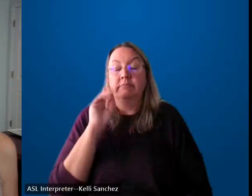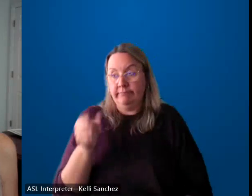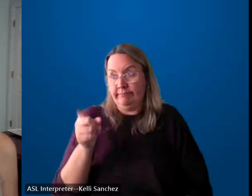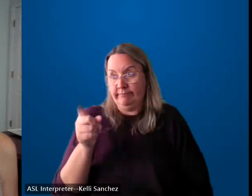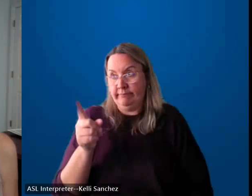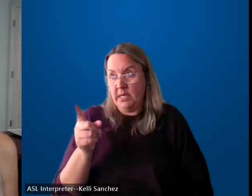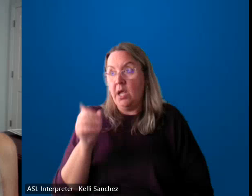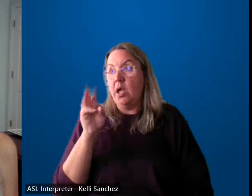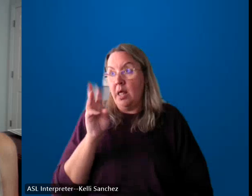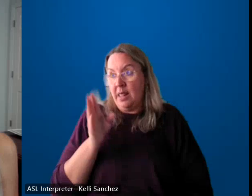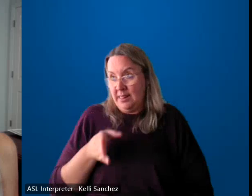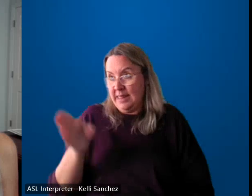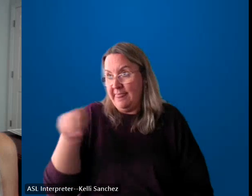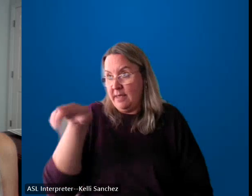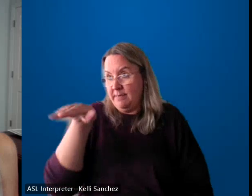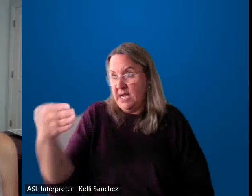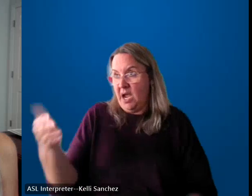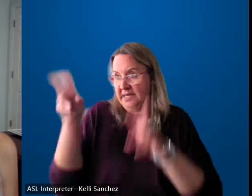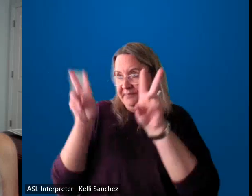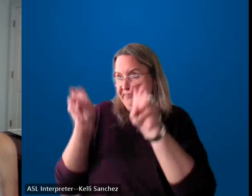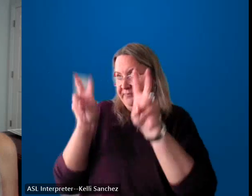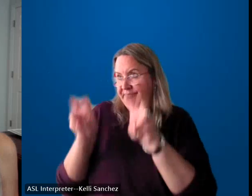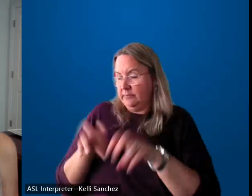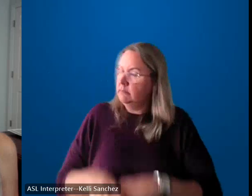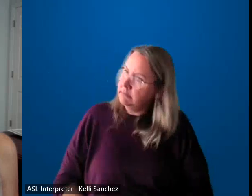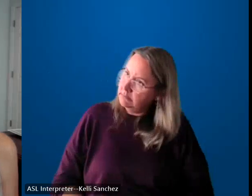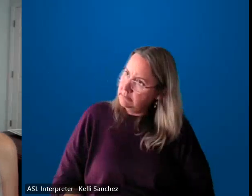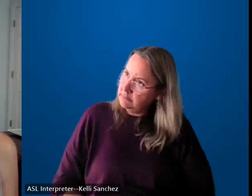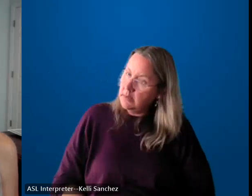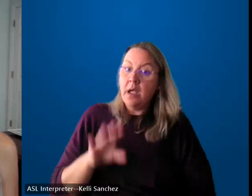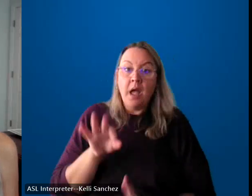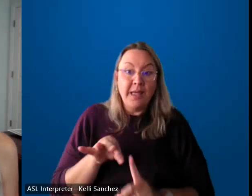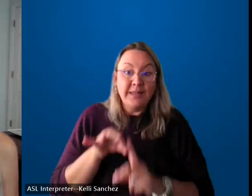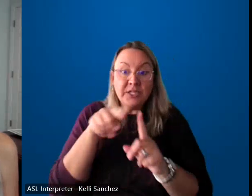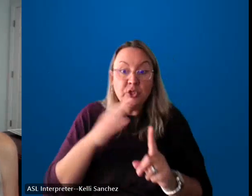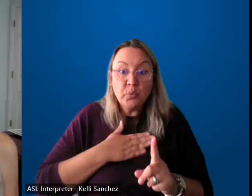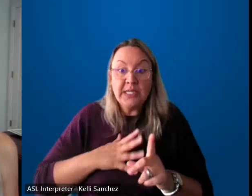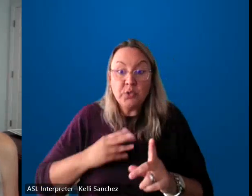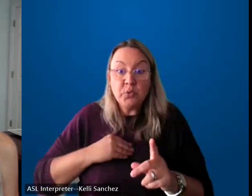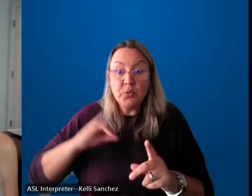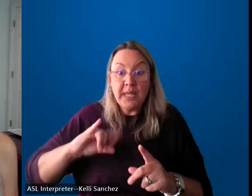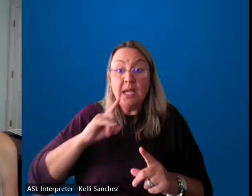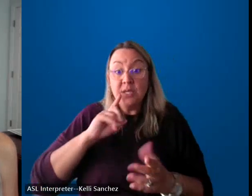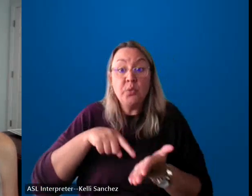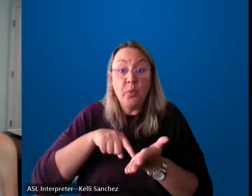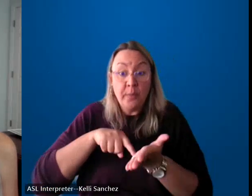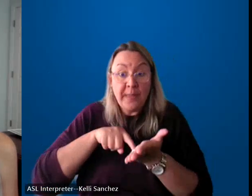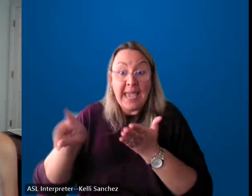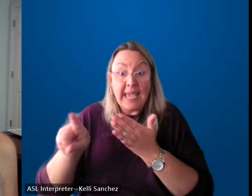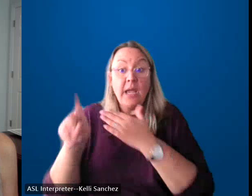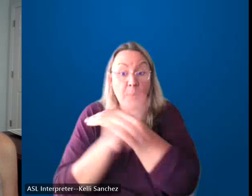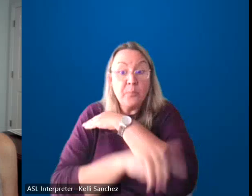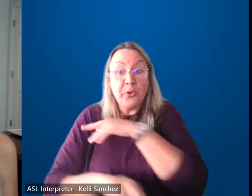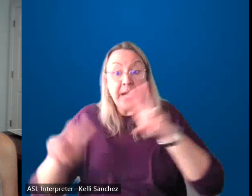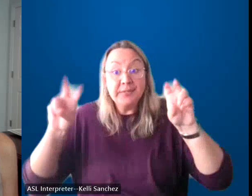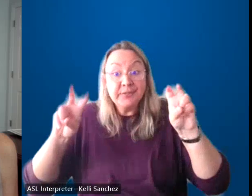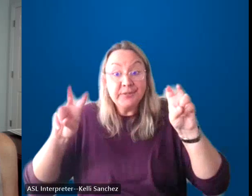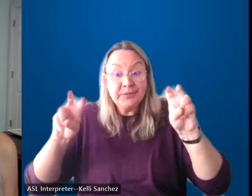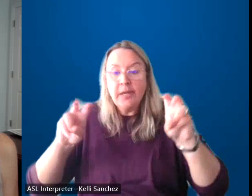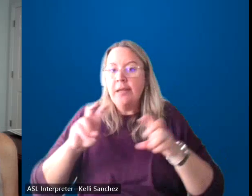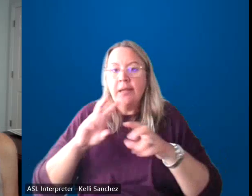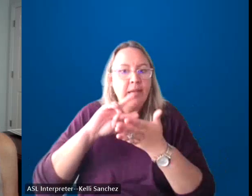say, well, let them die. Unless you're willing to do that, you are going to pay the price. You're either going to pay it in terms of